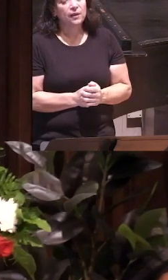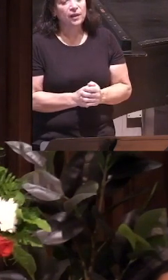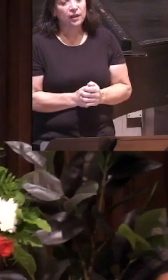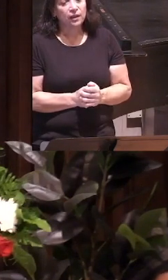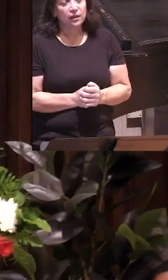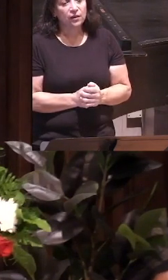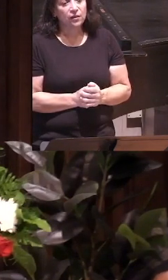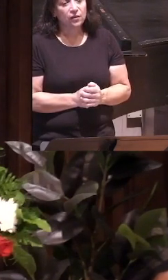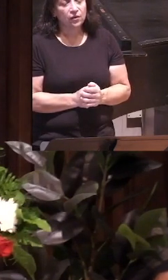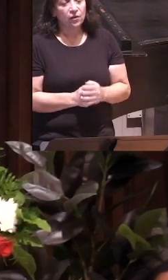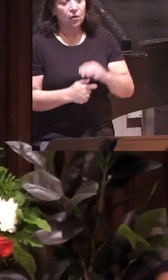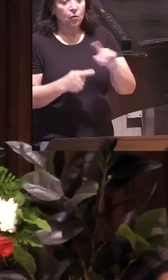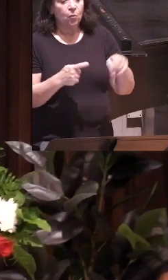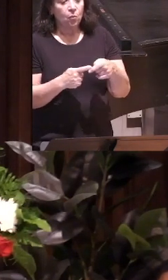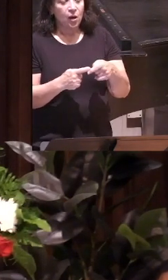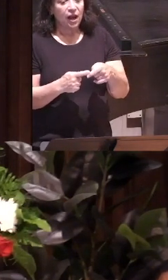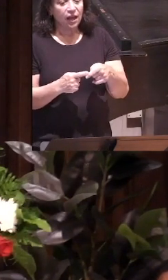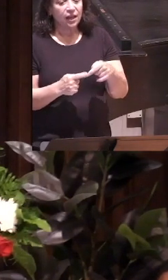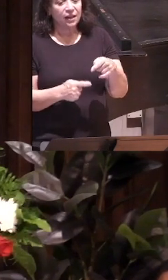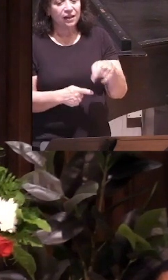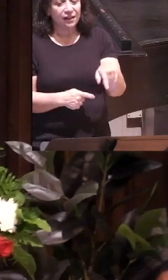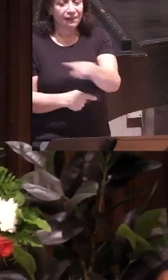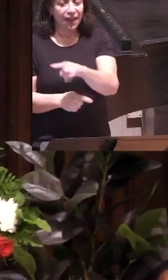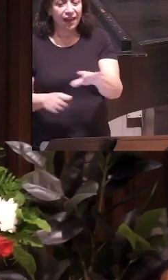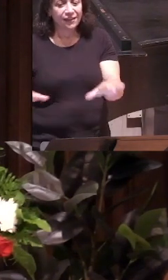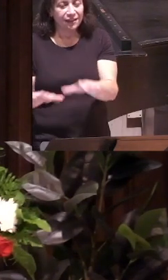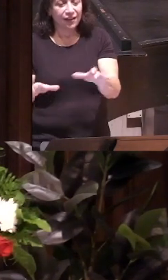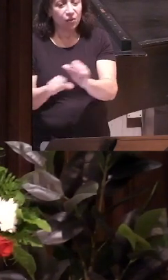once they did the work and he did the work,